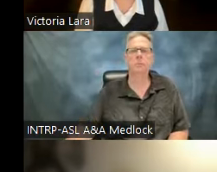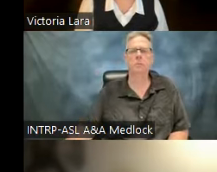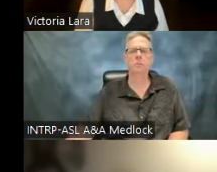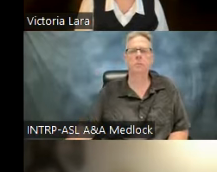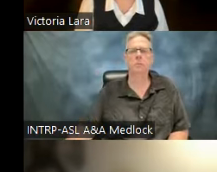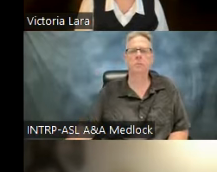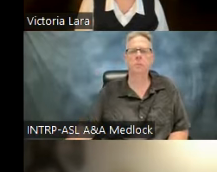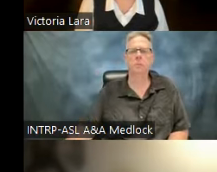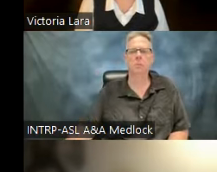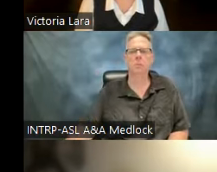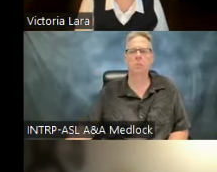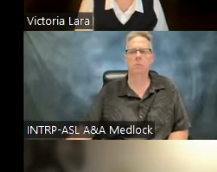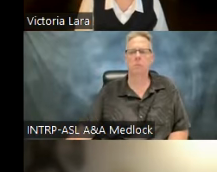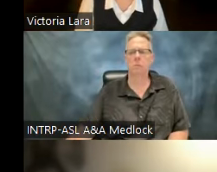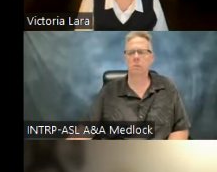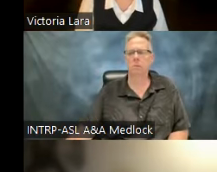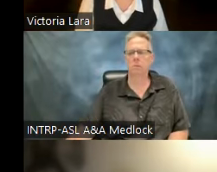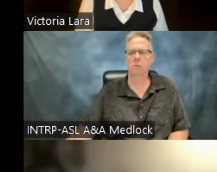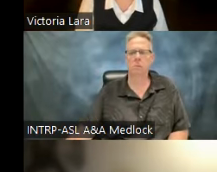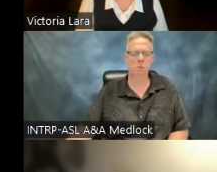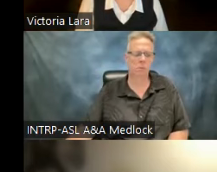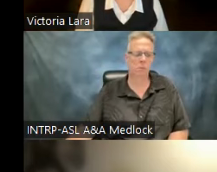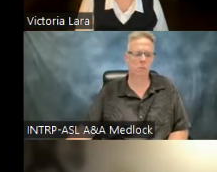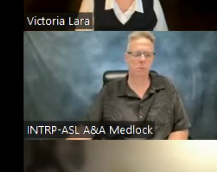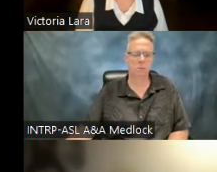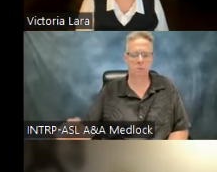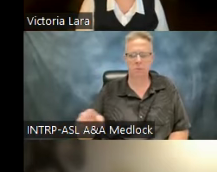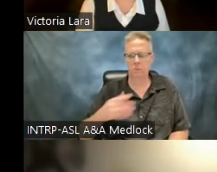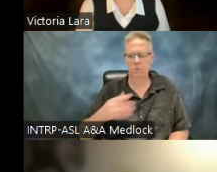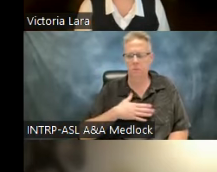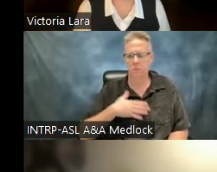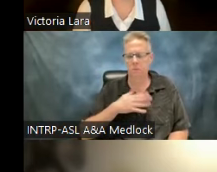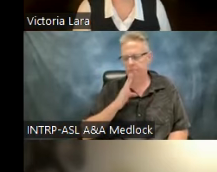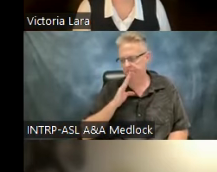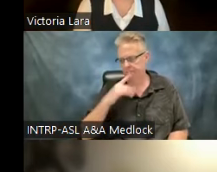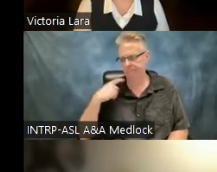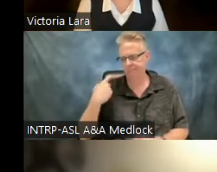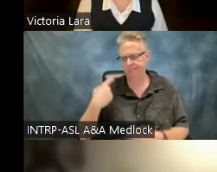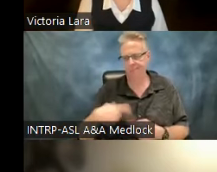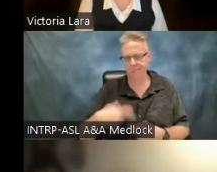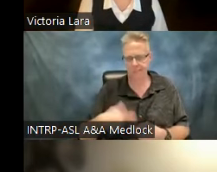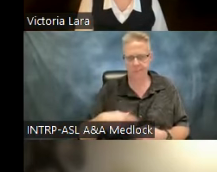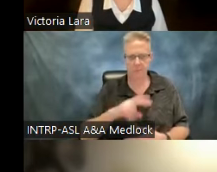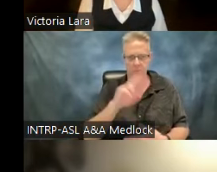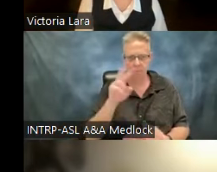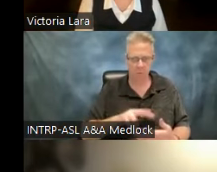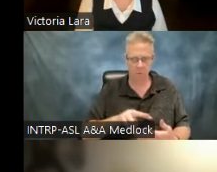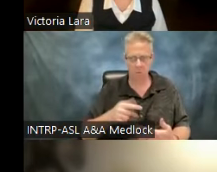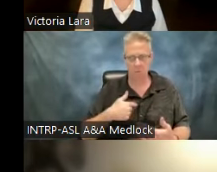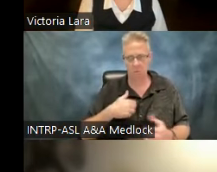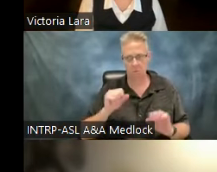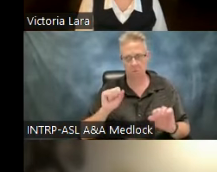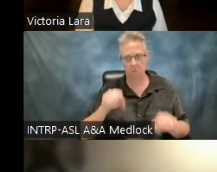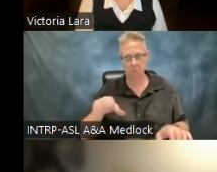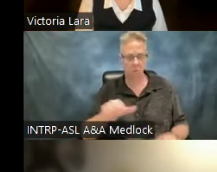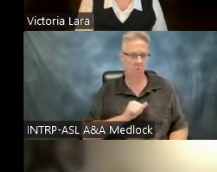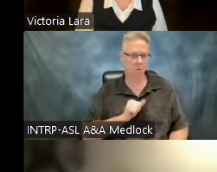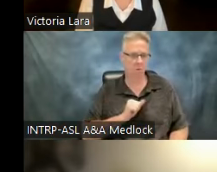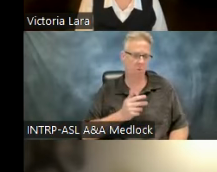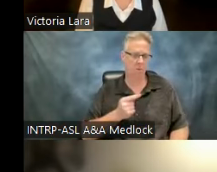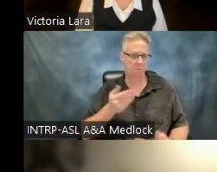Can any of you can just give the information in Spanish or read the slide, or you want me to, I can do it too.